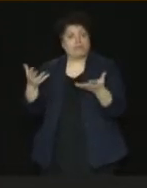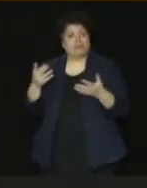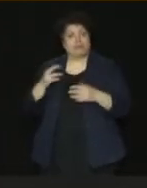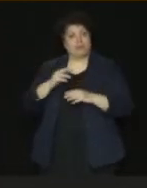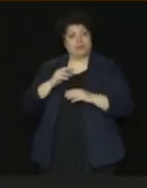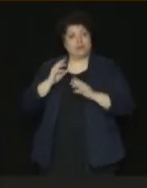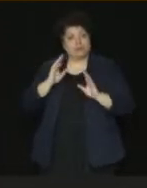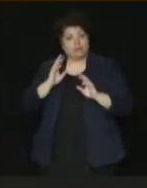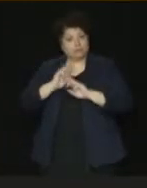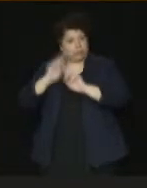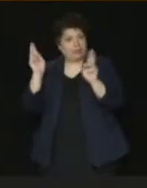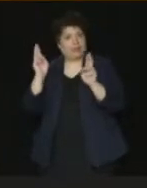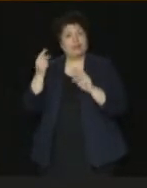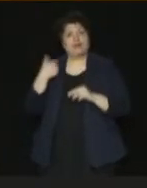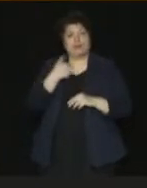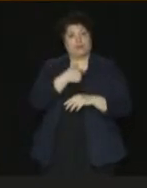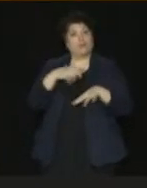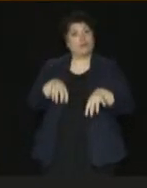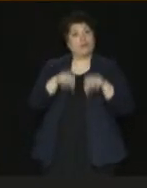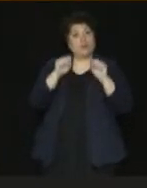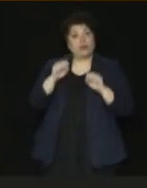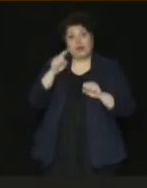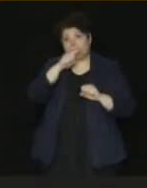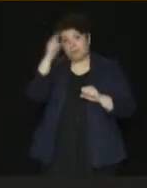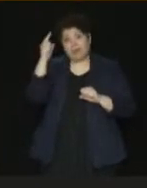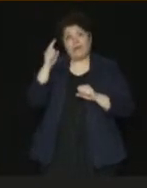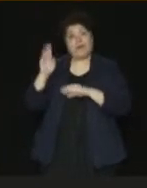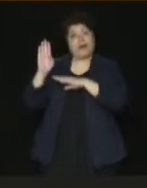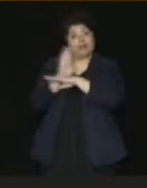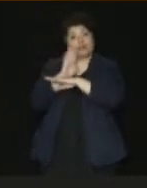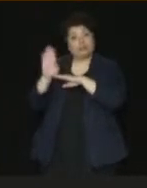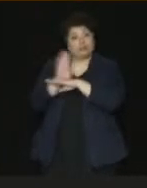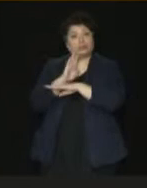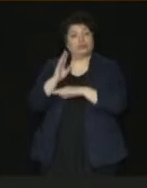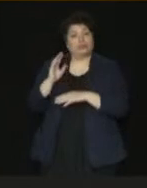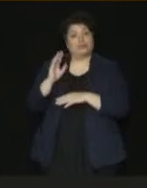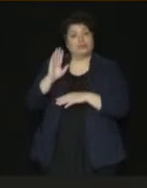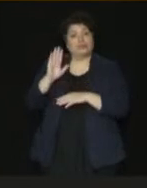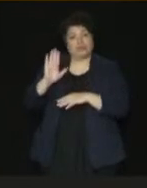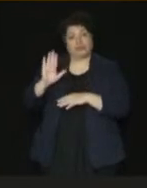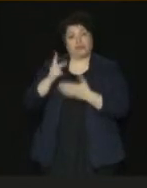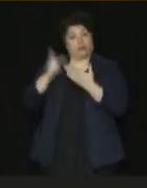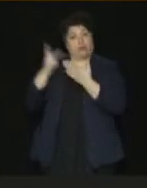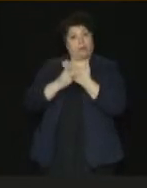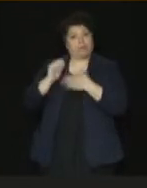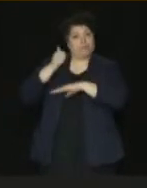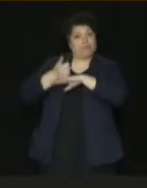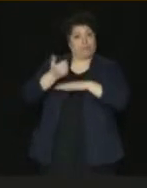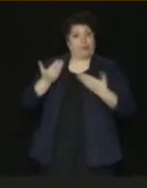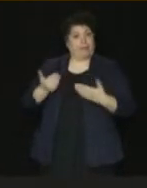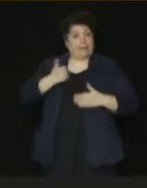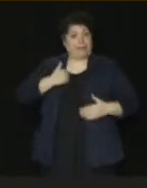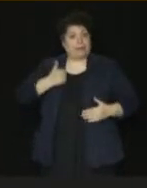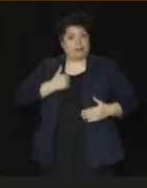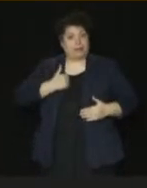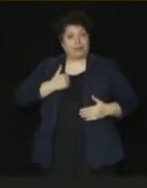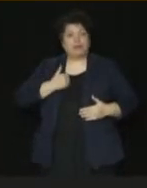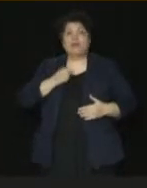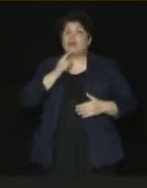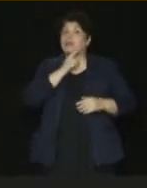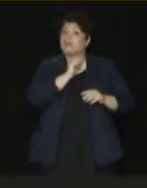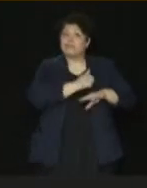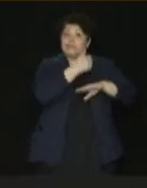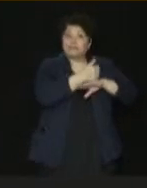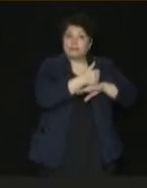we launched the very first Black entrepreneurship program in Canada, and we pursued the implementation of